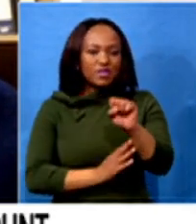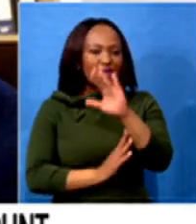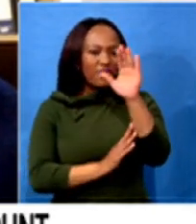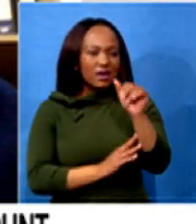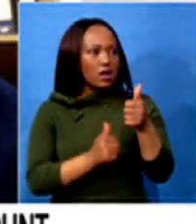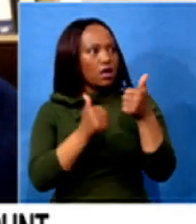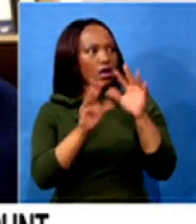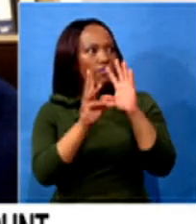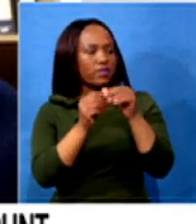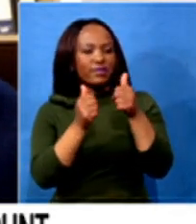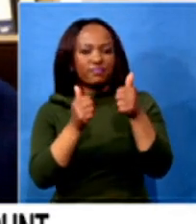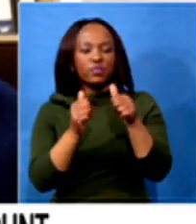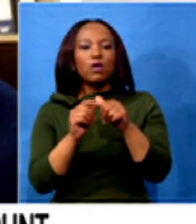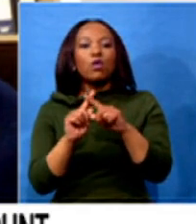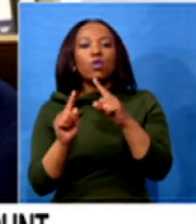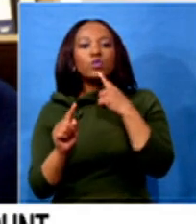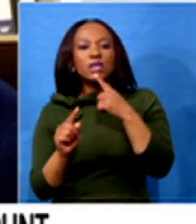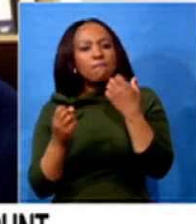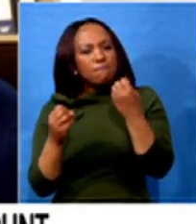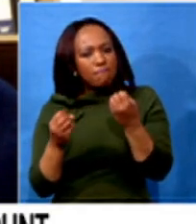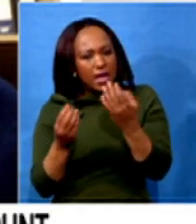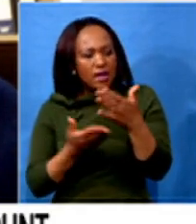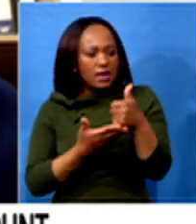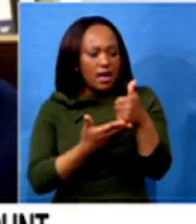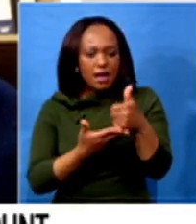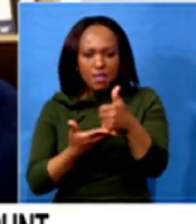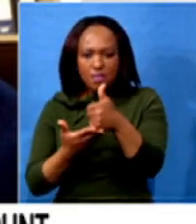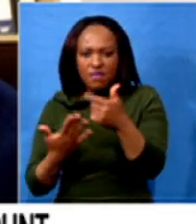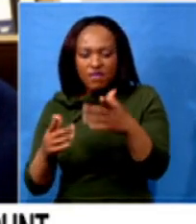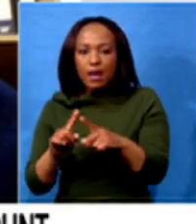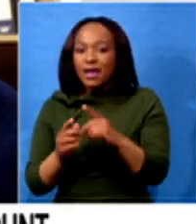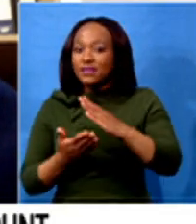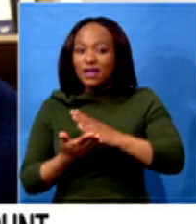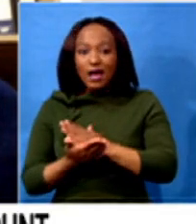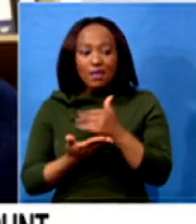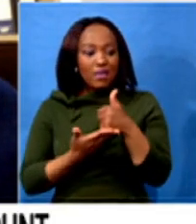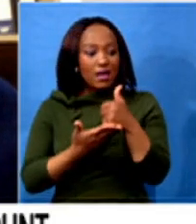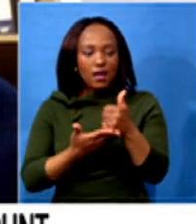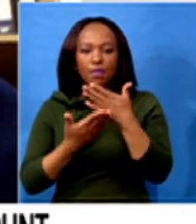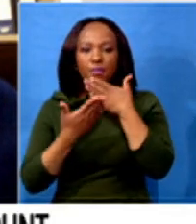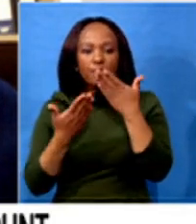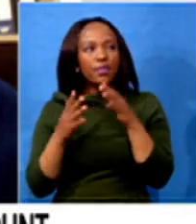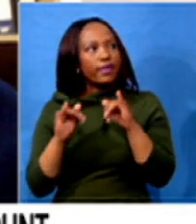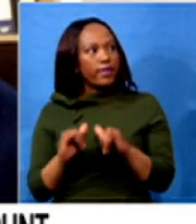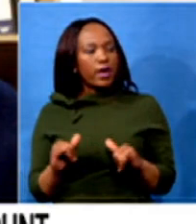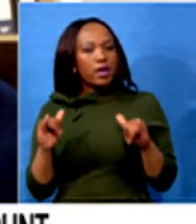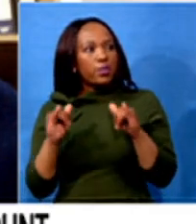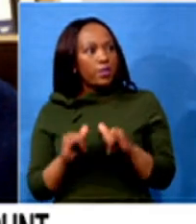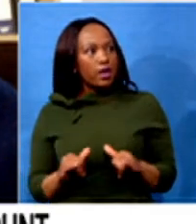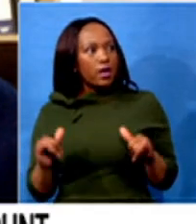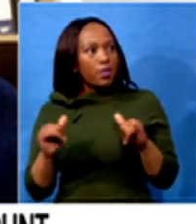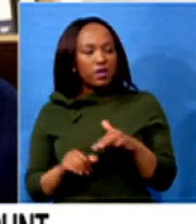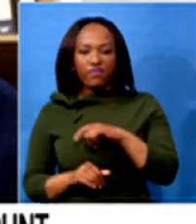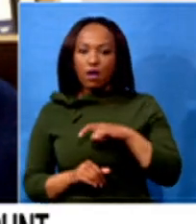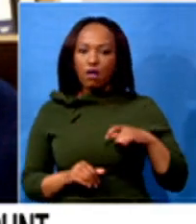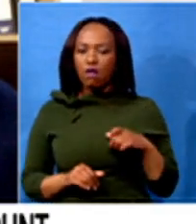say that you've helped many, but for those who've not been helped, it seems as though the weight of the earth is resting on their shoulders because